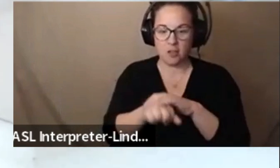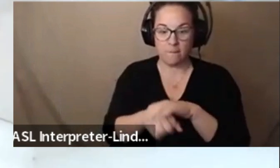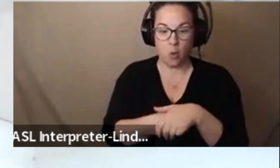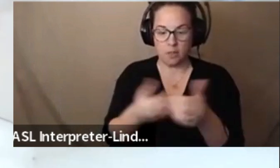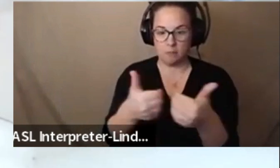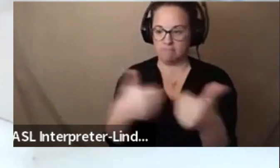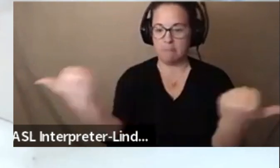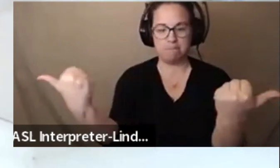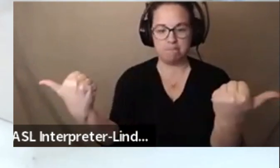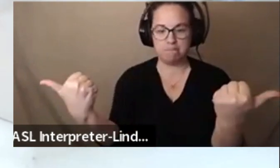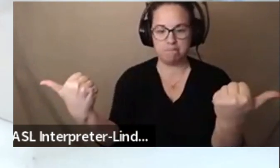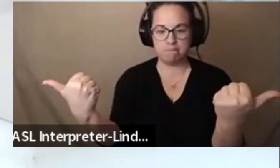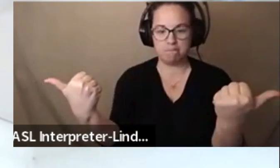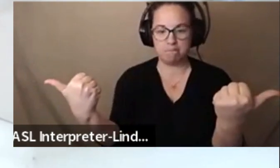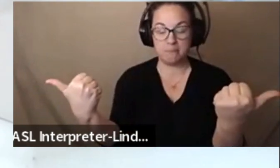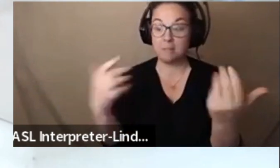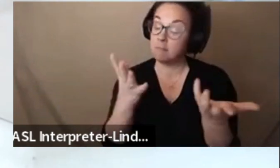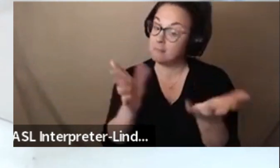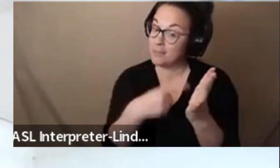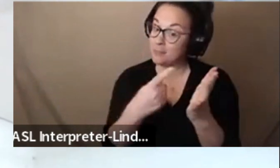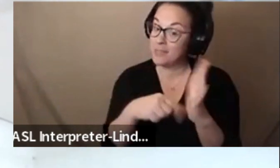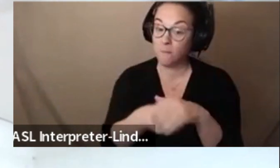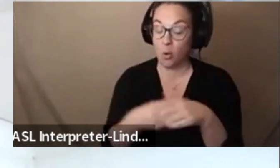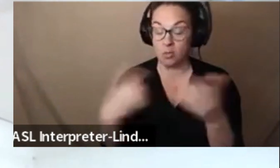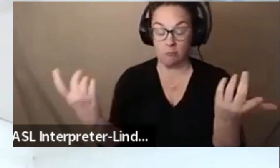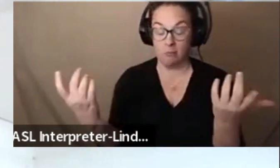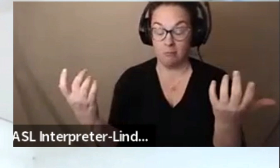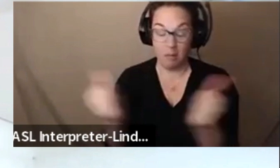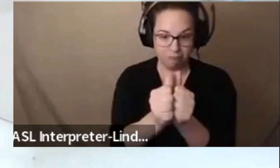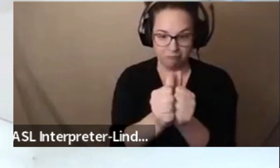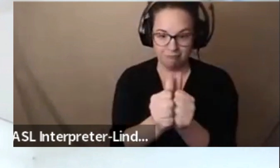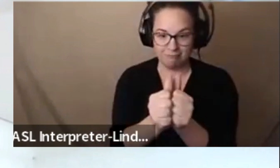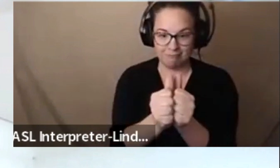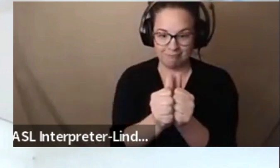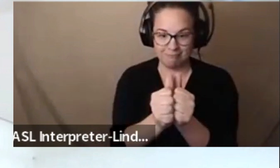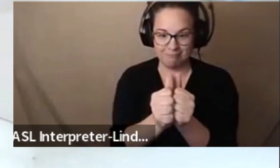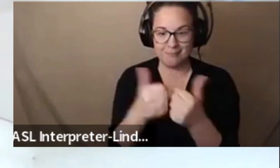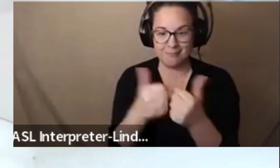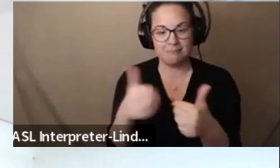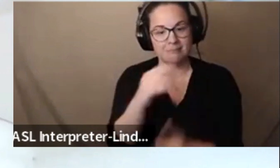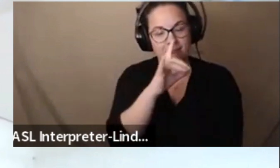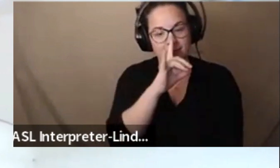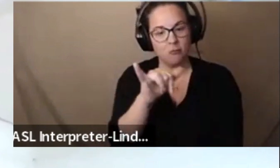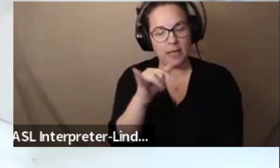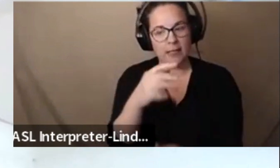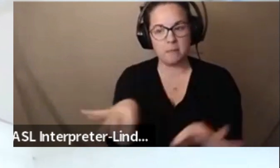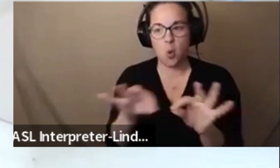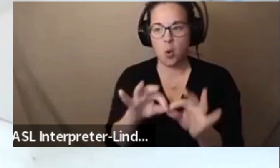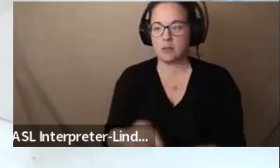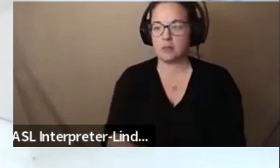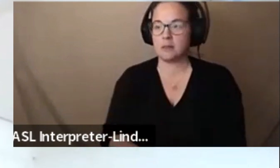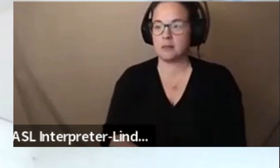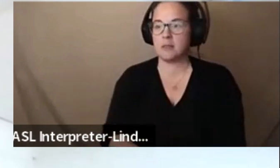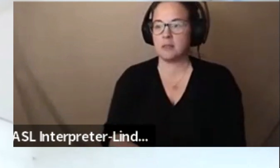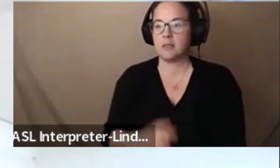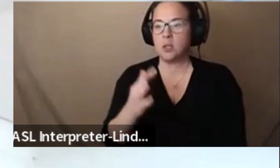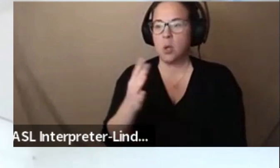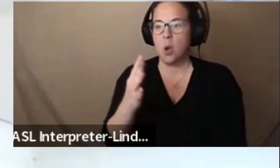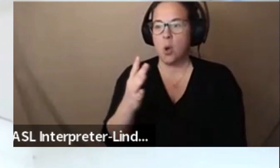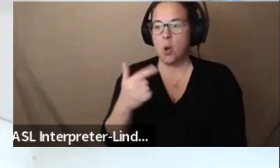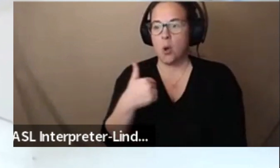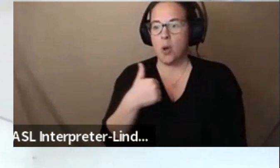forces change, forces separation, forces togetherness is really, really important.